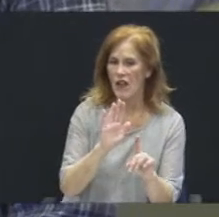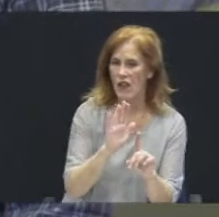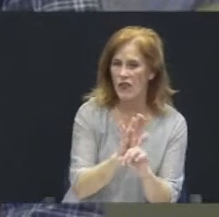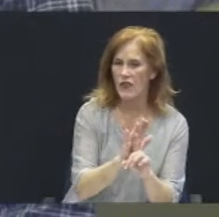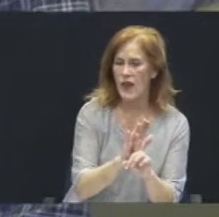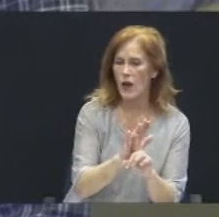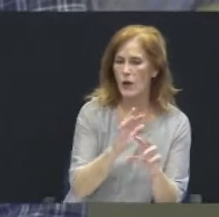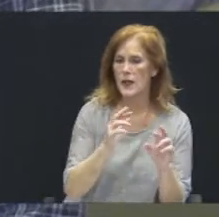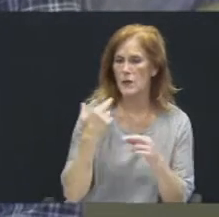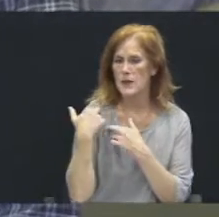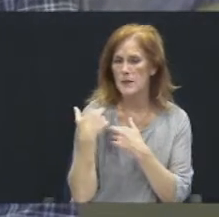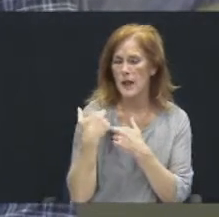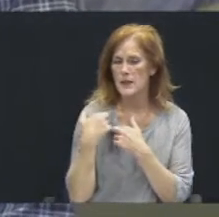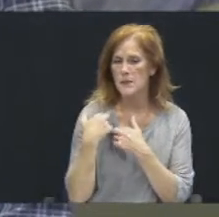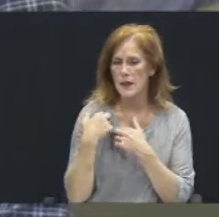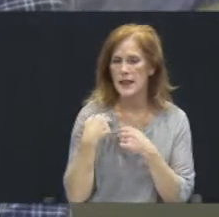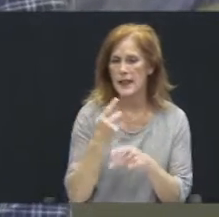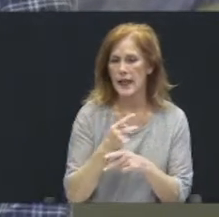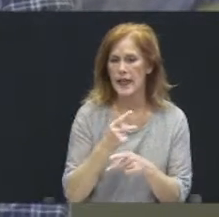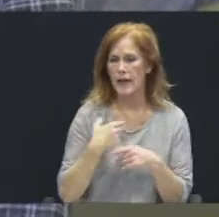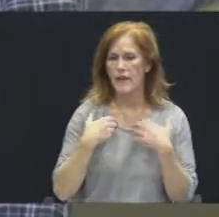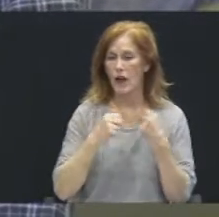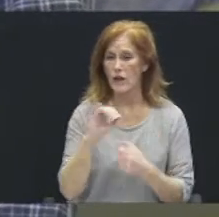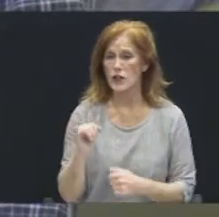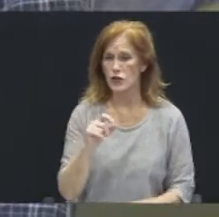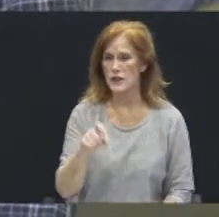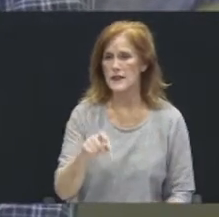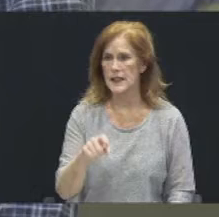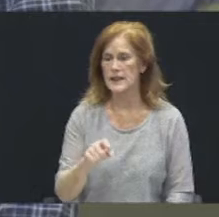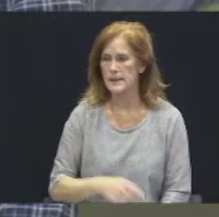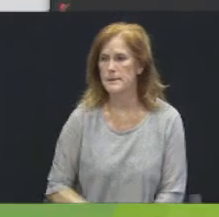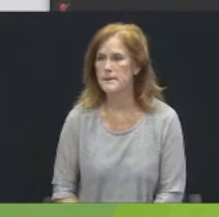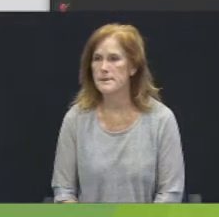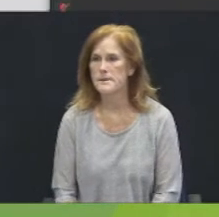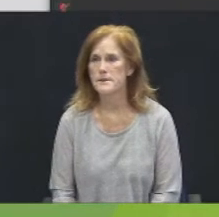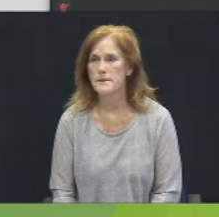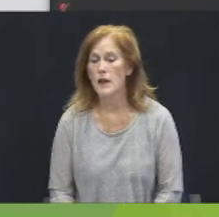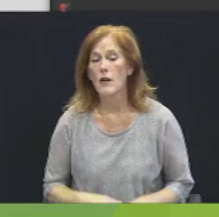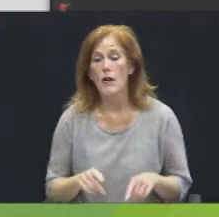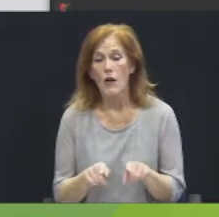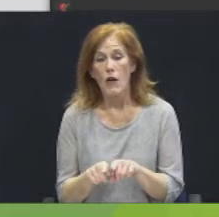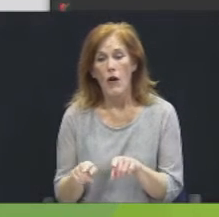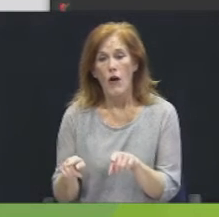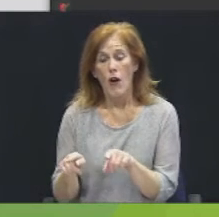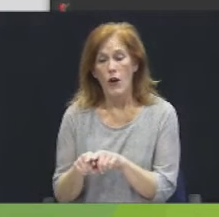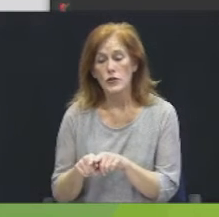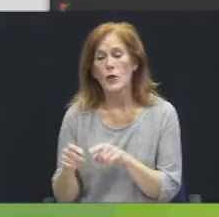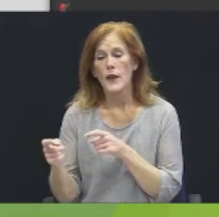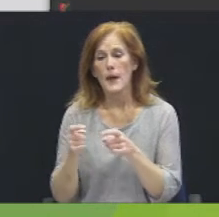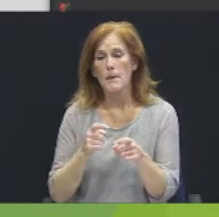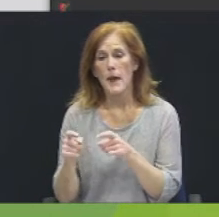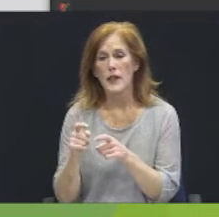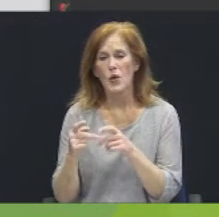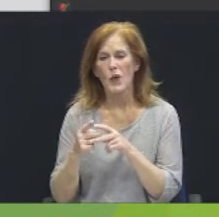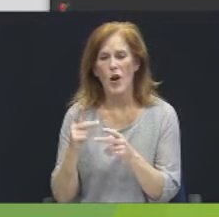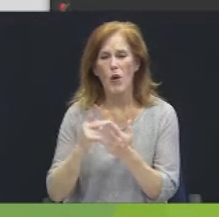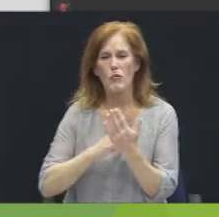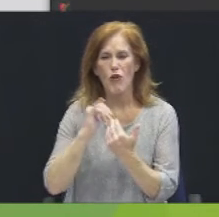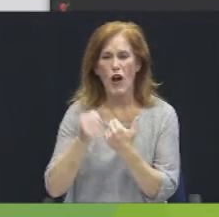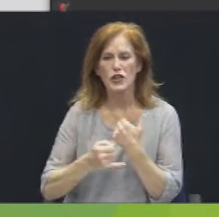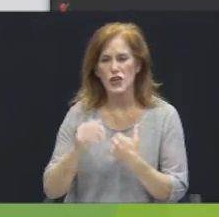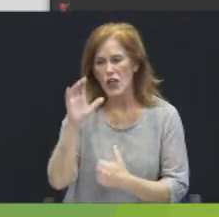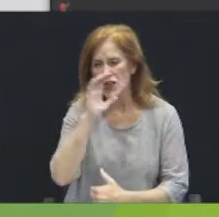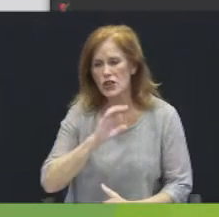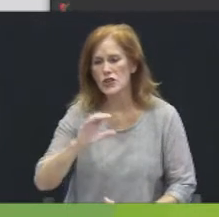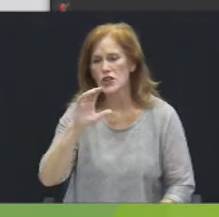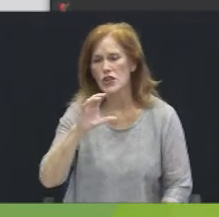care insurance needs. And then they are also the manager of Project Search in Nebraska. Project